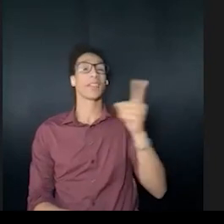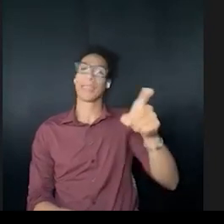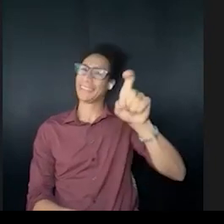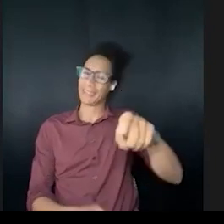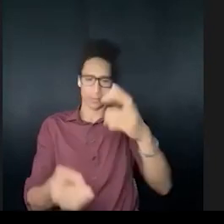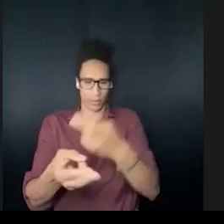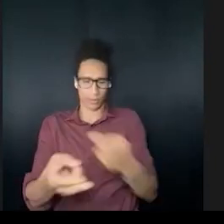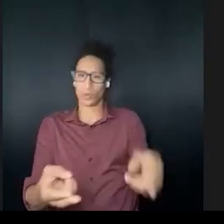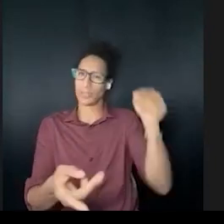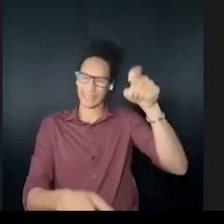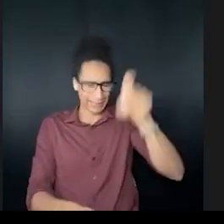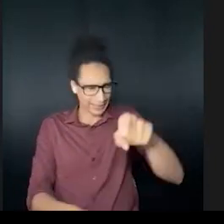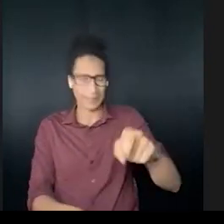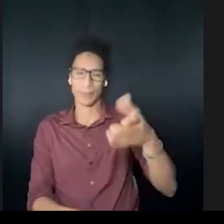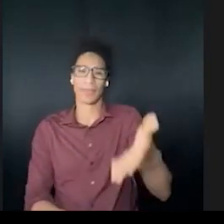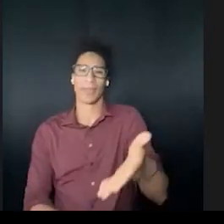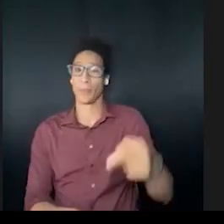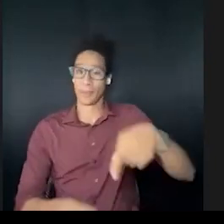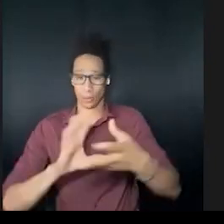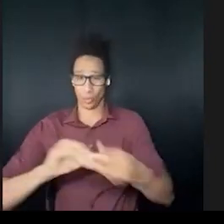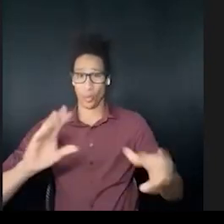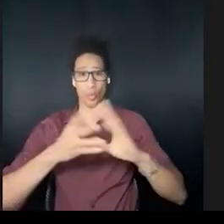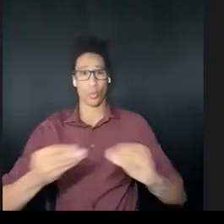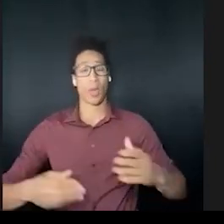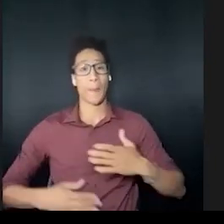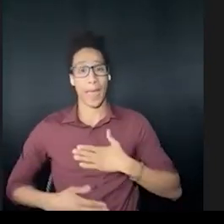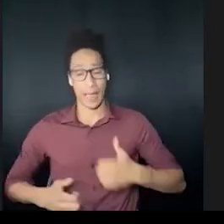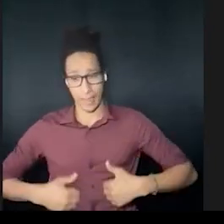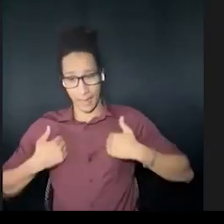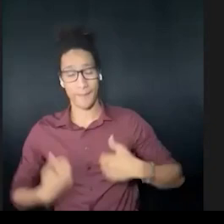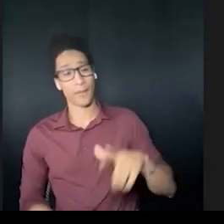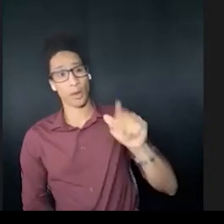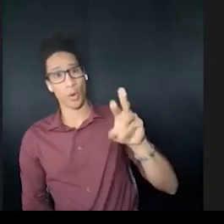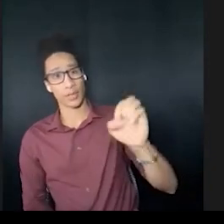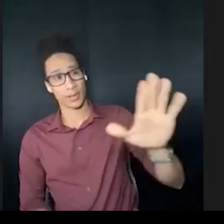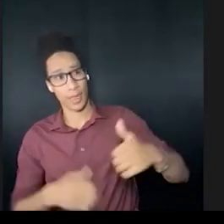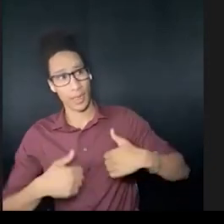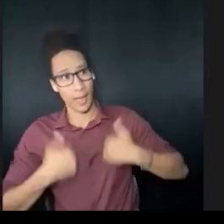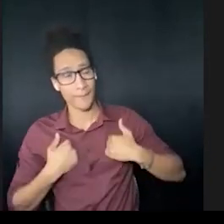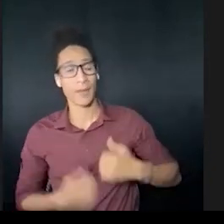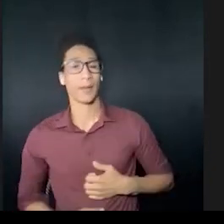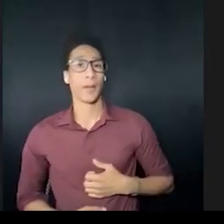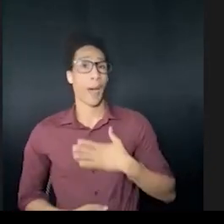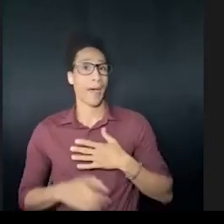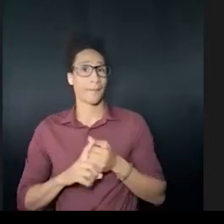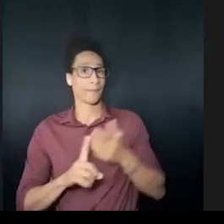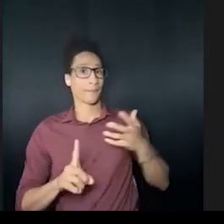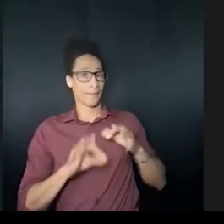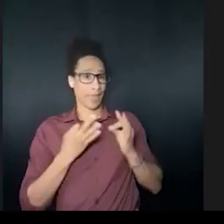story of my life, Lawrence's life, his family, my brother,